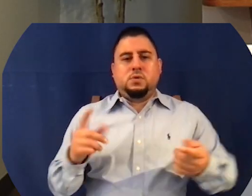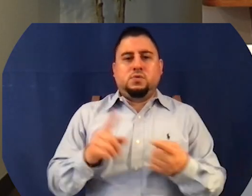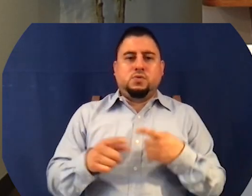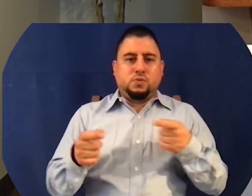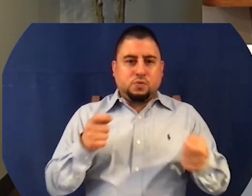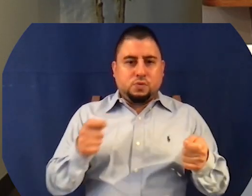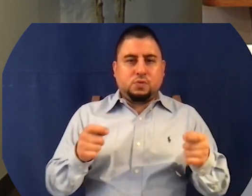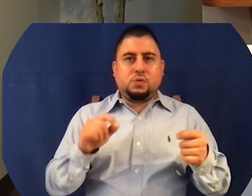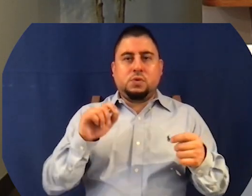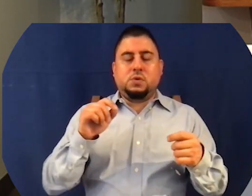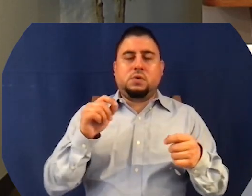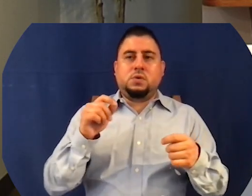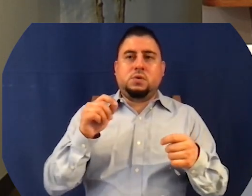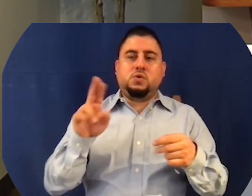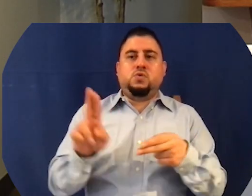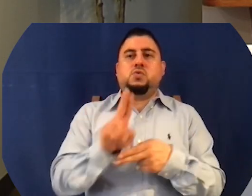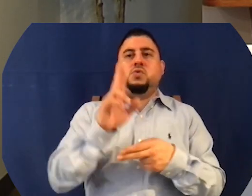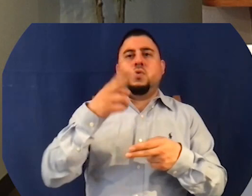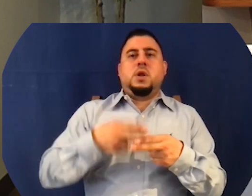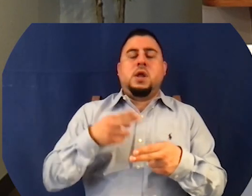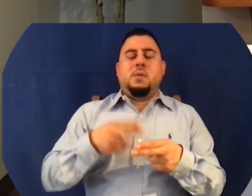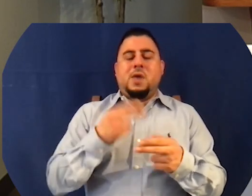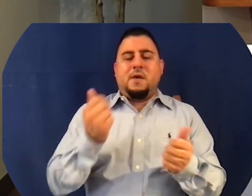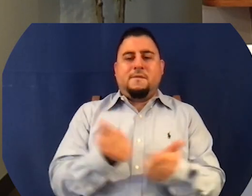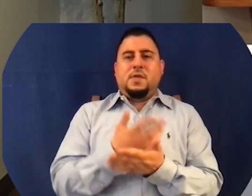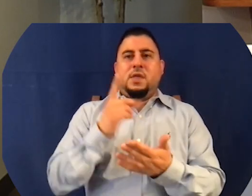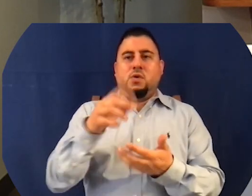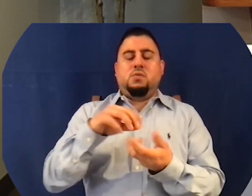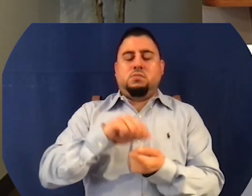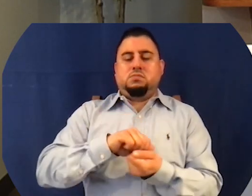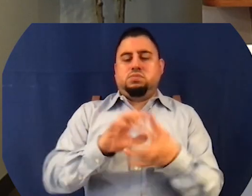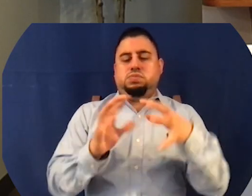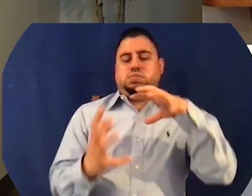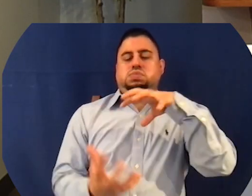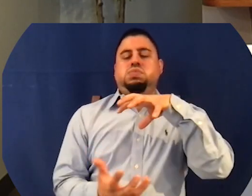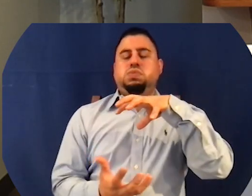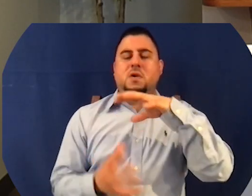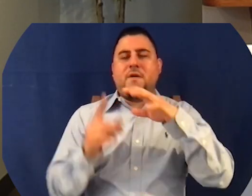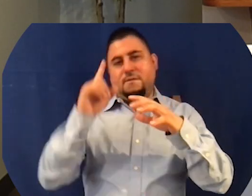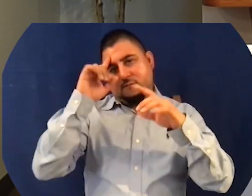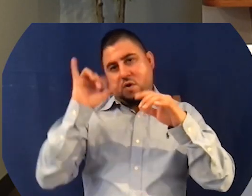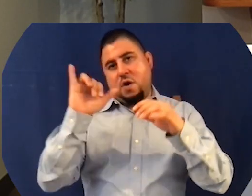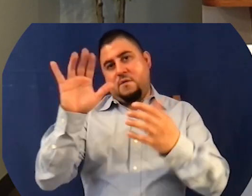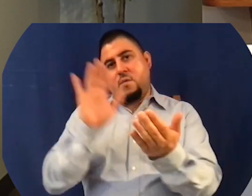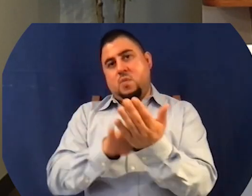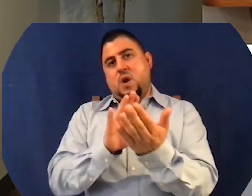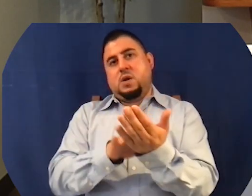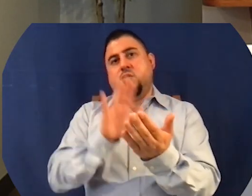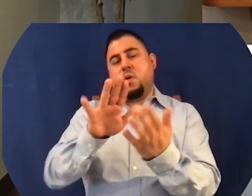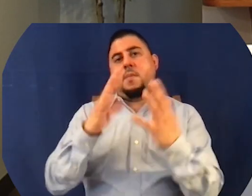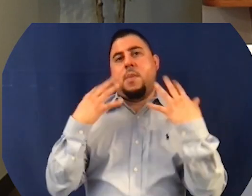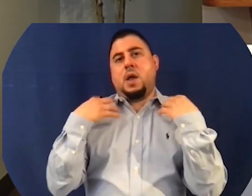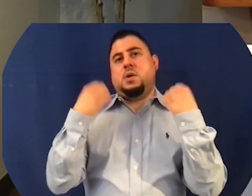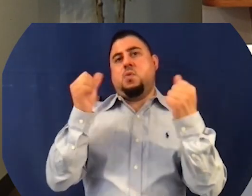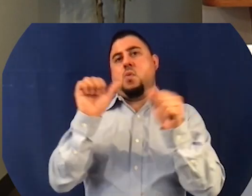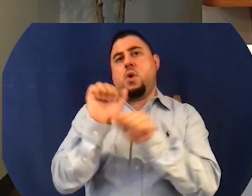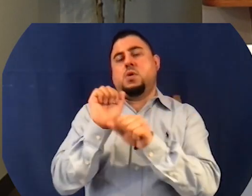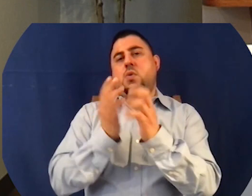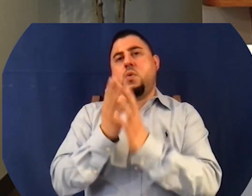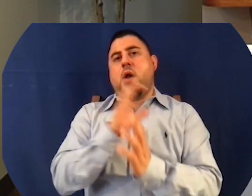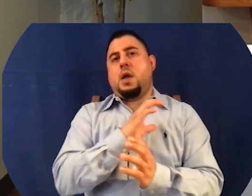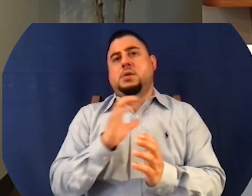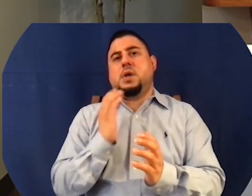to rule in your name over all you have made and forever praise you in your mighty works through Christ our